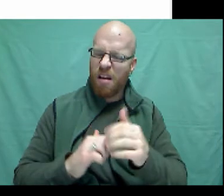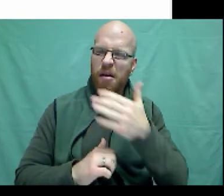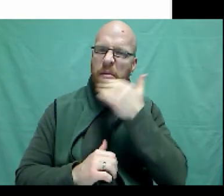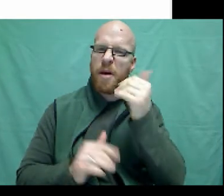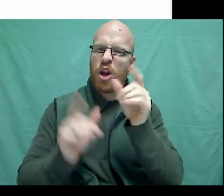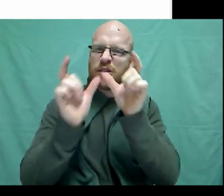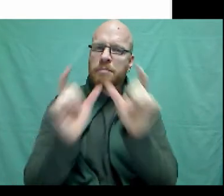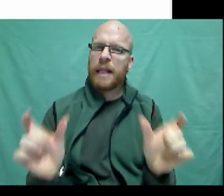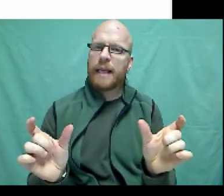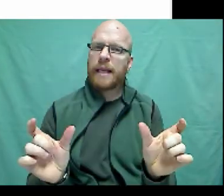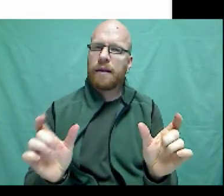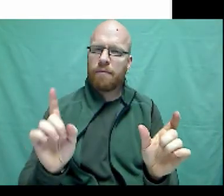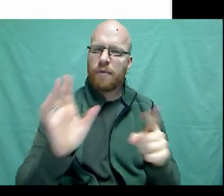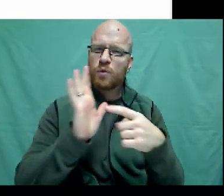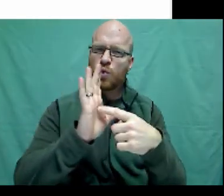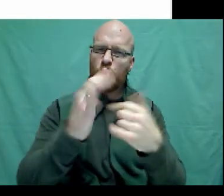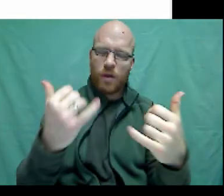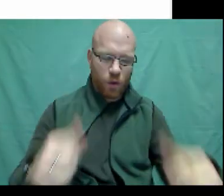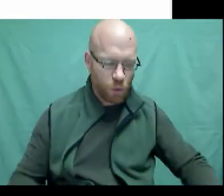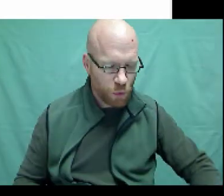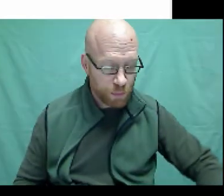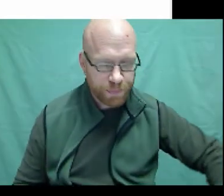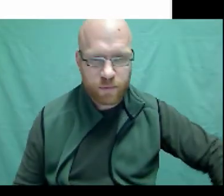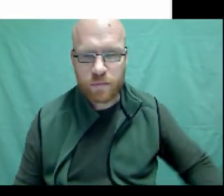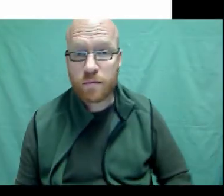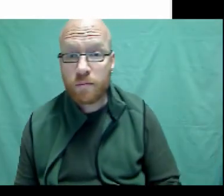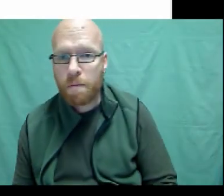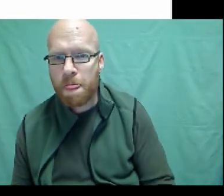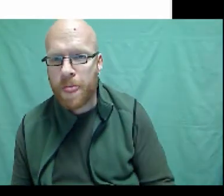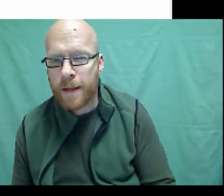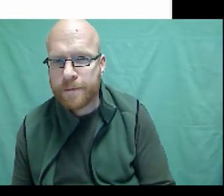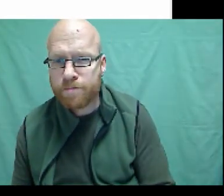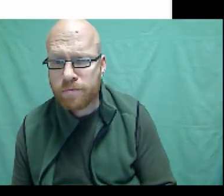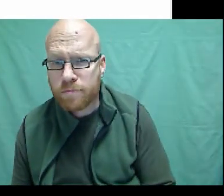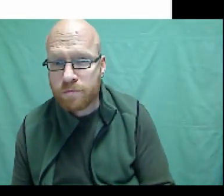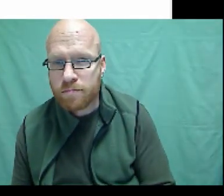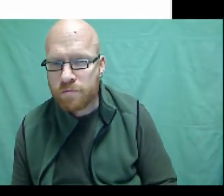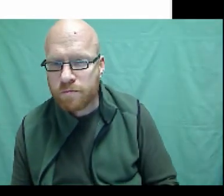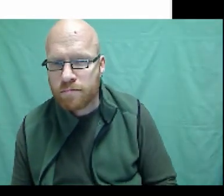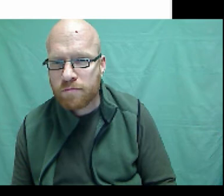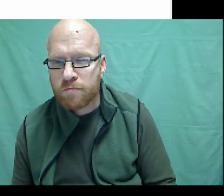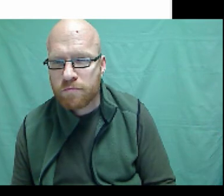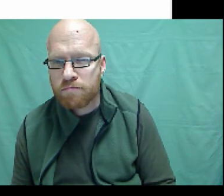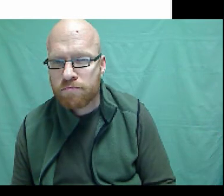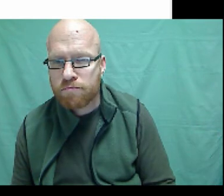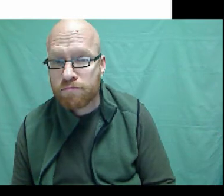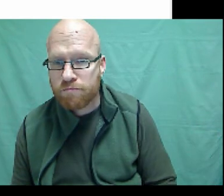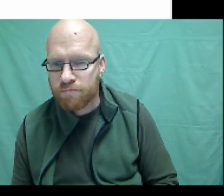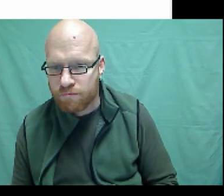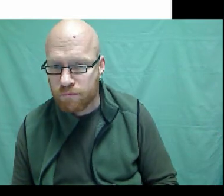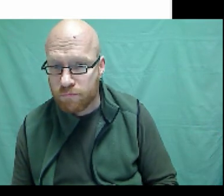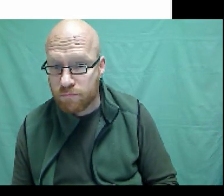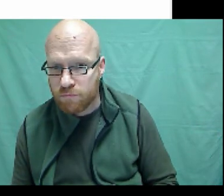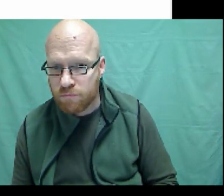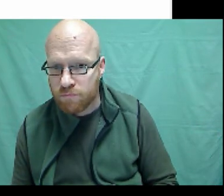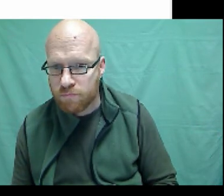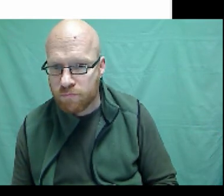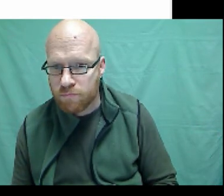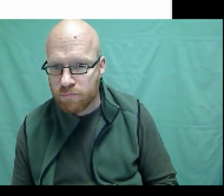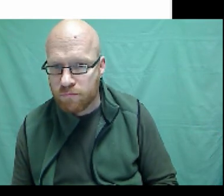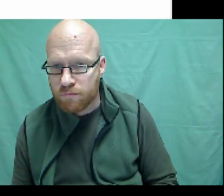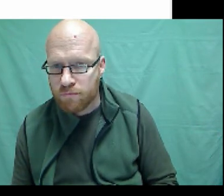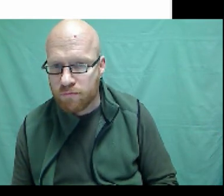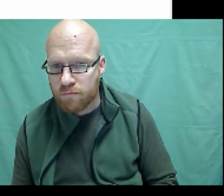sides. But how are we going to do that? It's easier to split this into two equations.